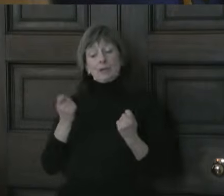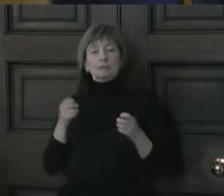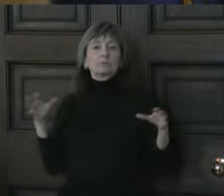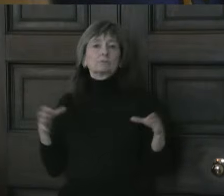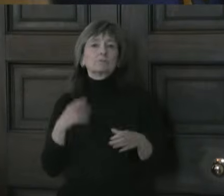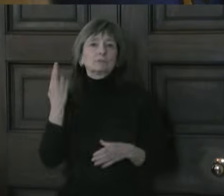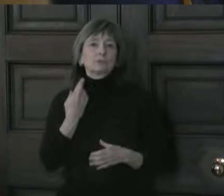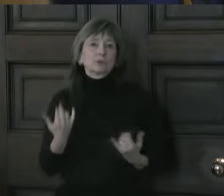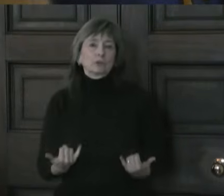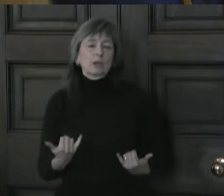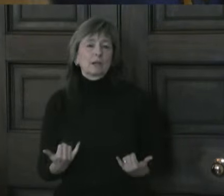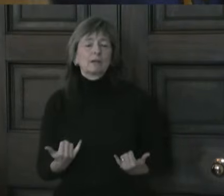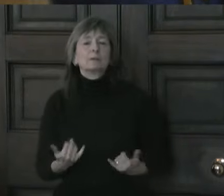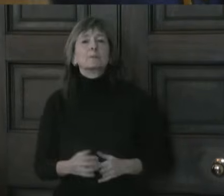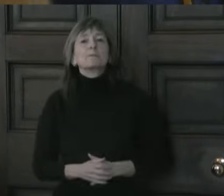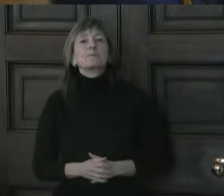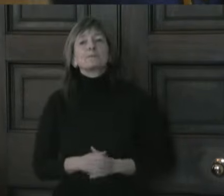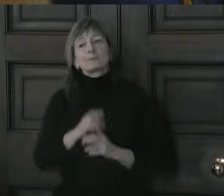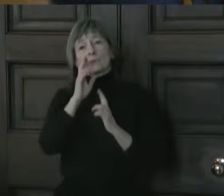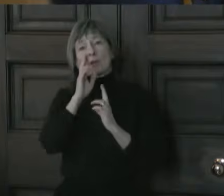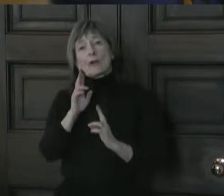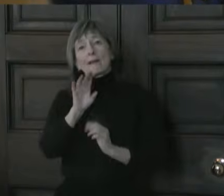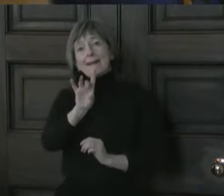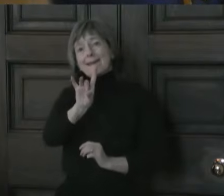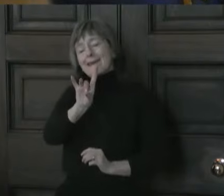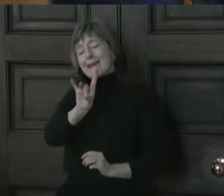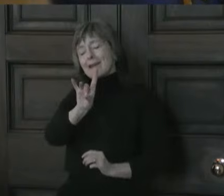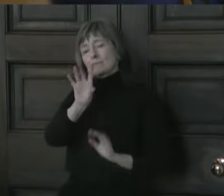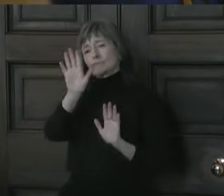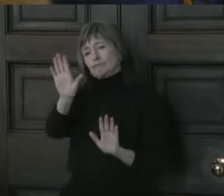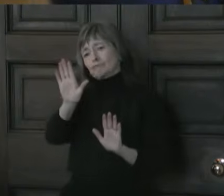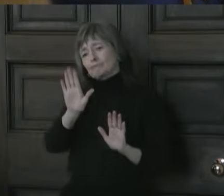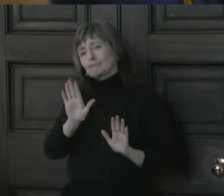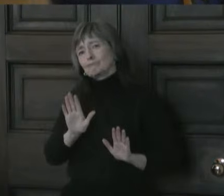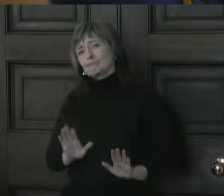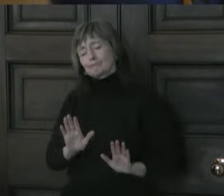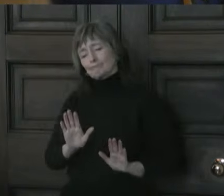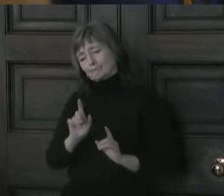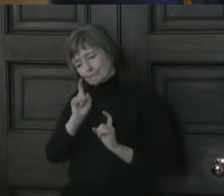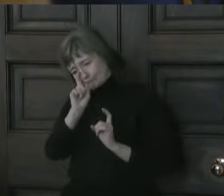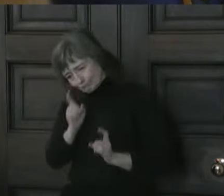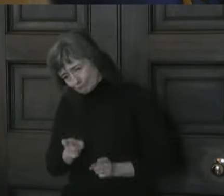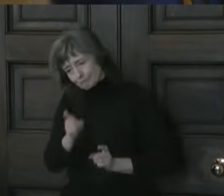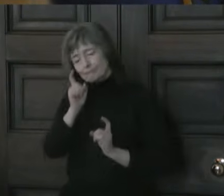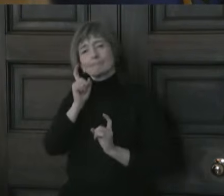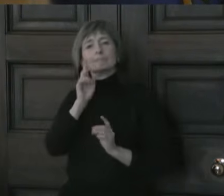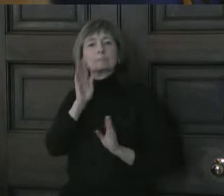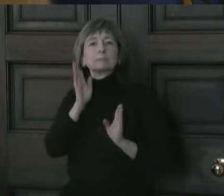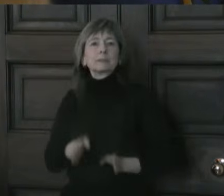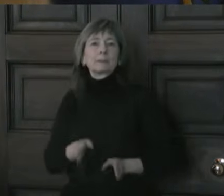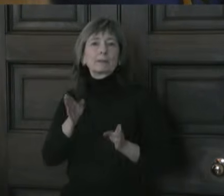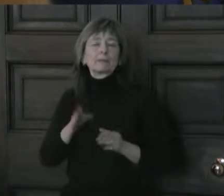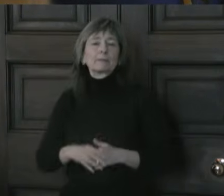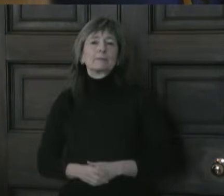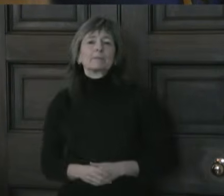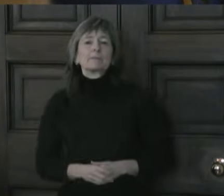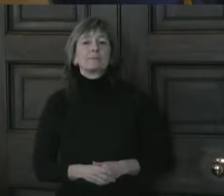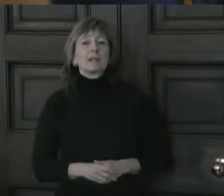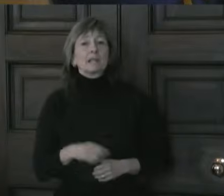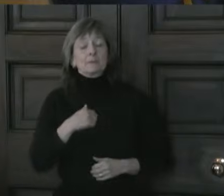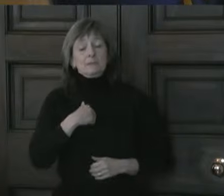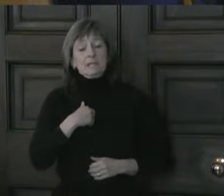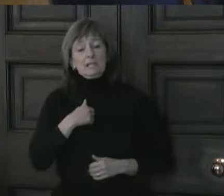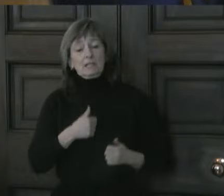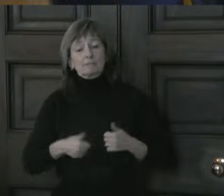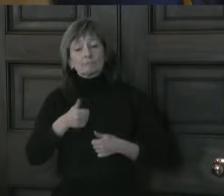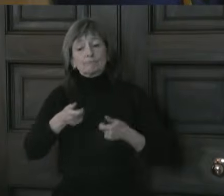gather today as we honor 8 remarkable and deserving individuals. As Chancellor of the Order